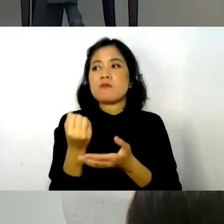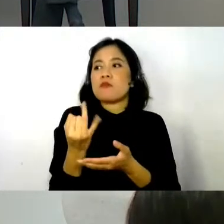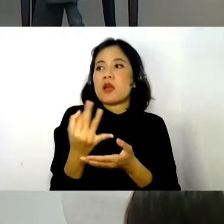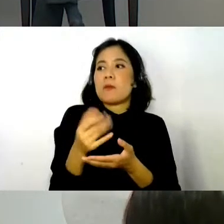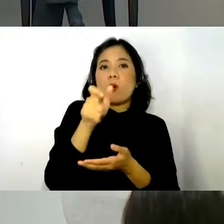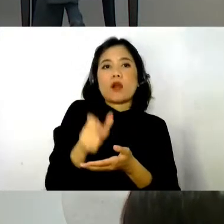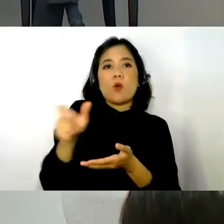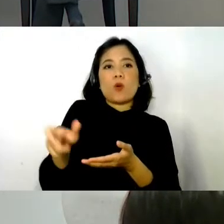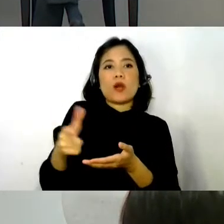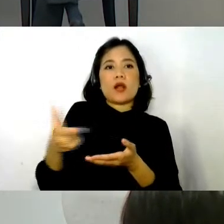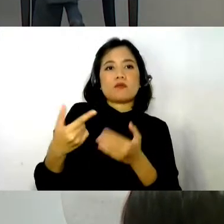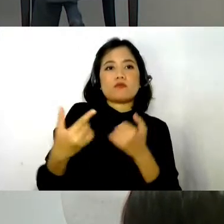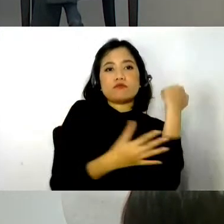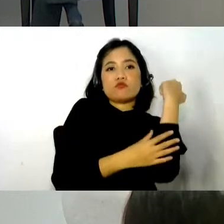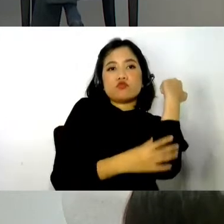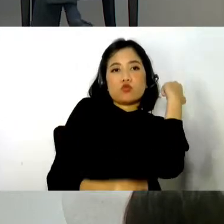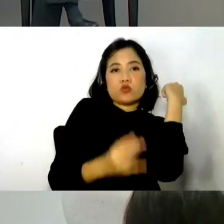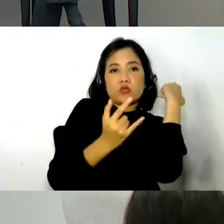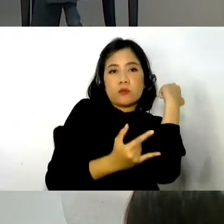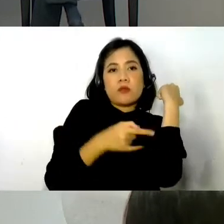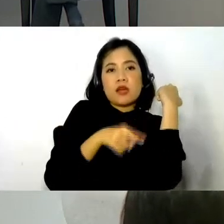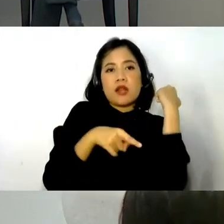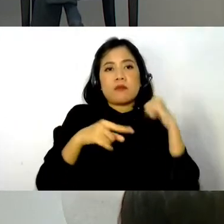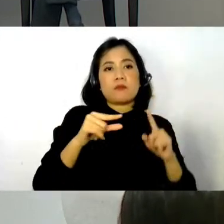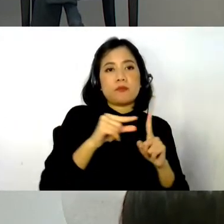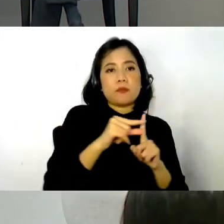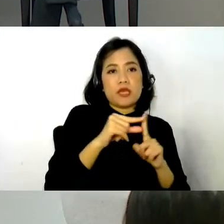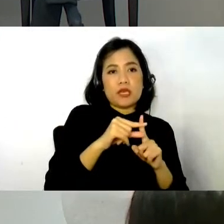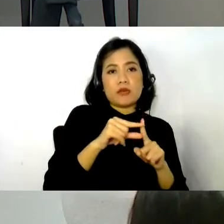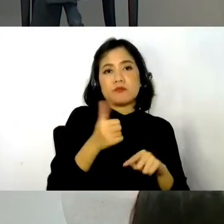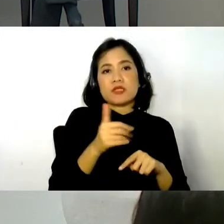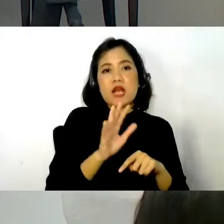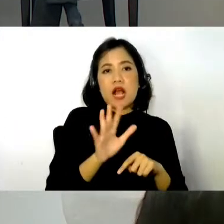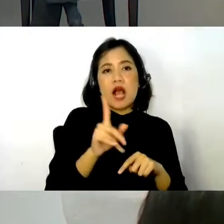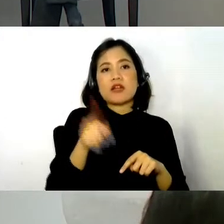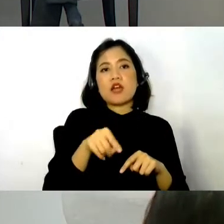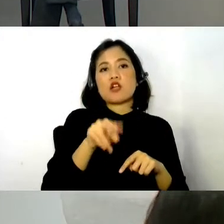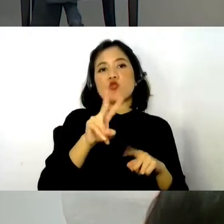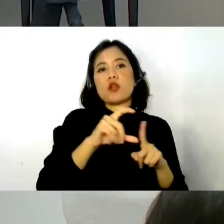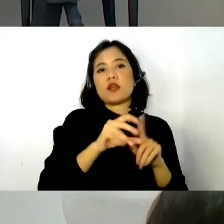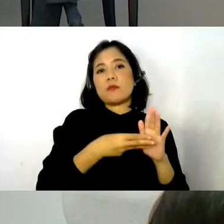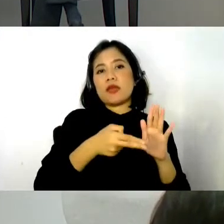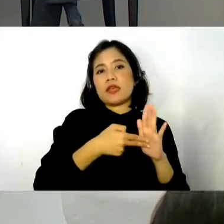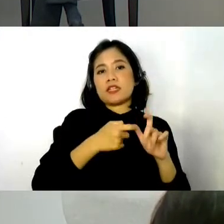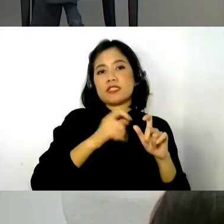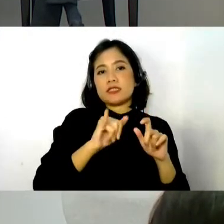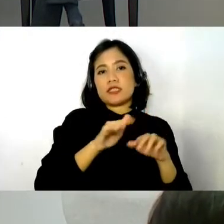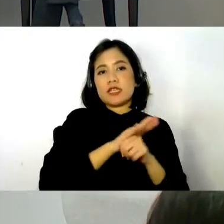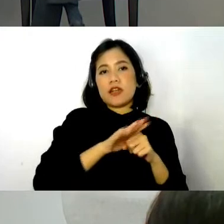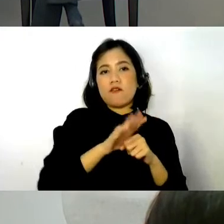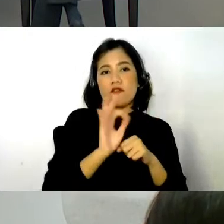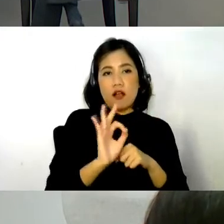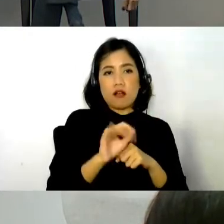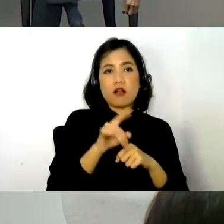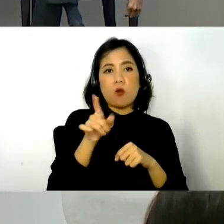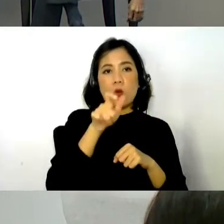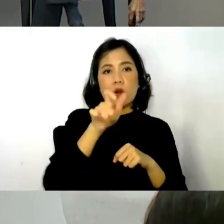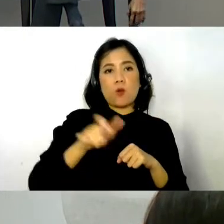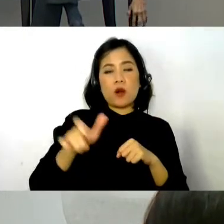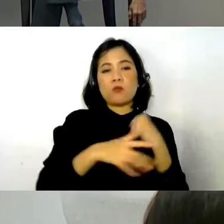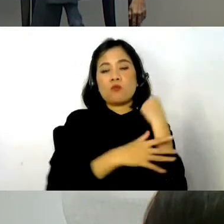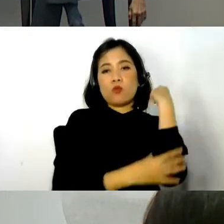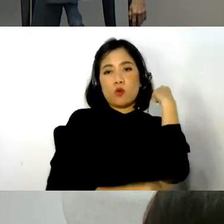happy to, continue working on this one with Center of Statistics and also with Pak Bambang Projo to, endorse this in the